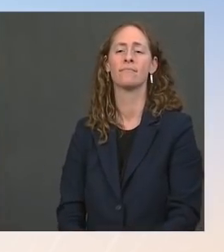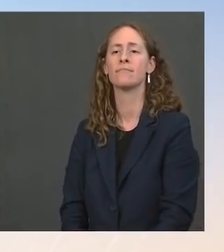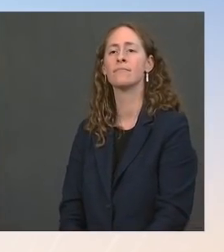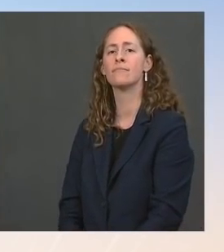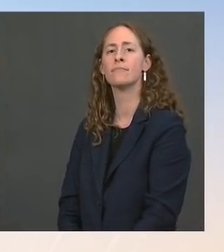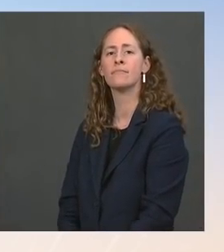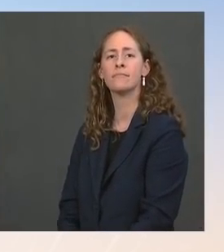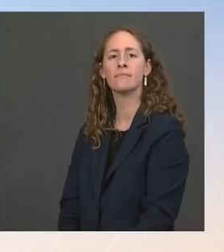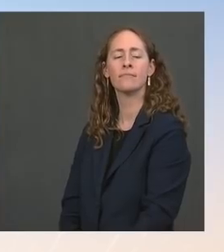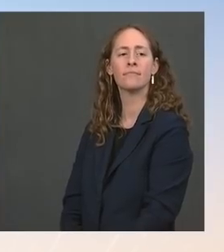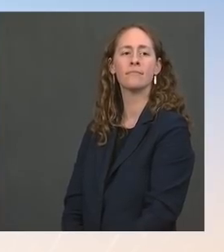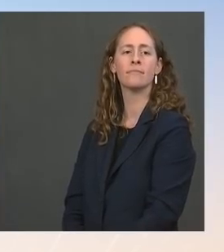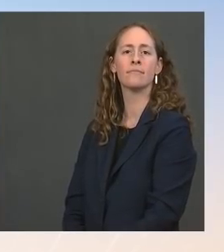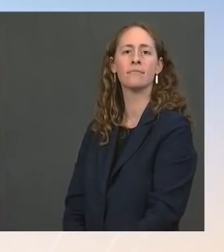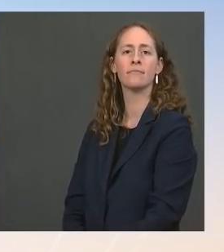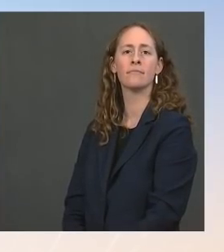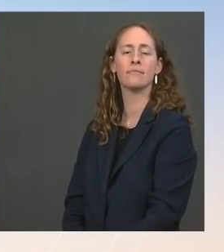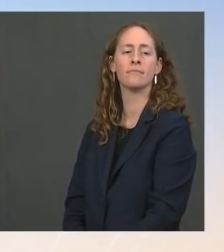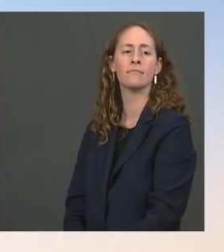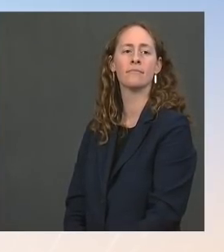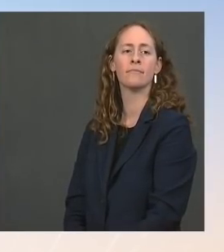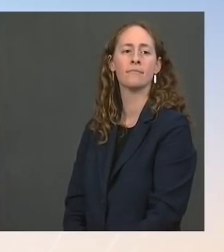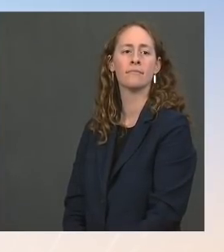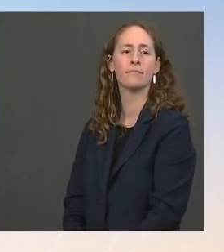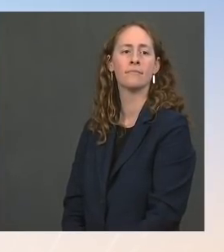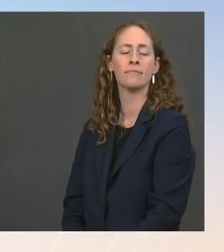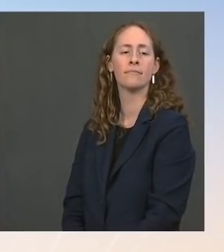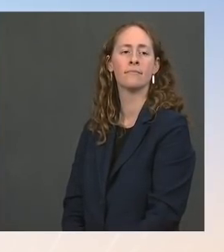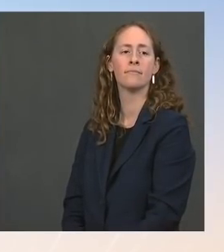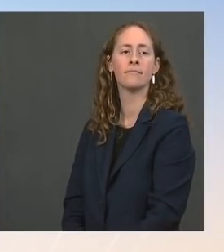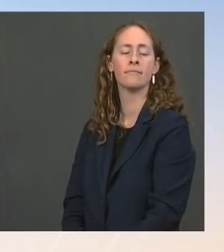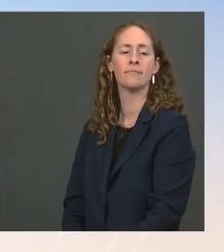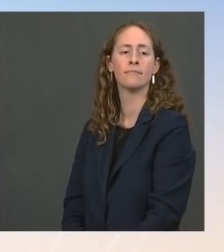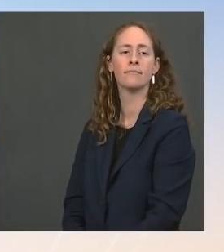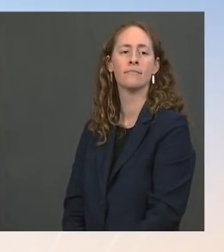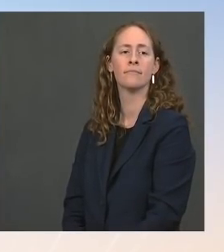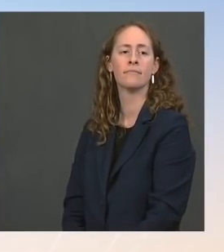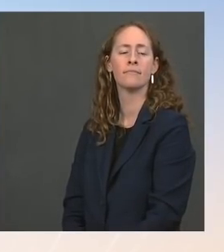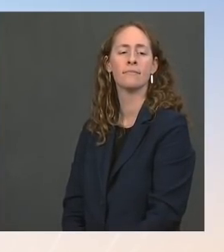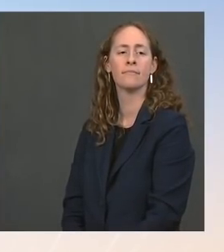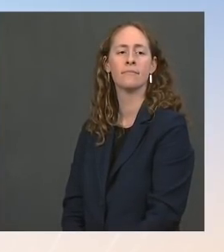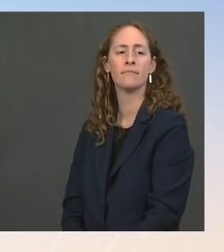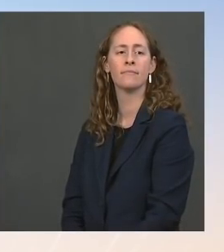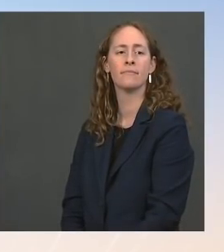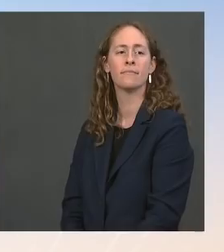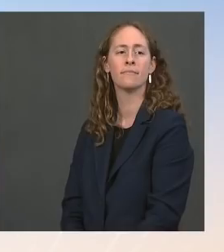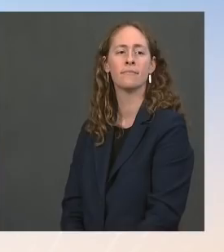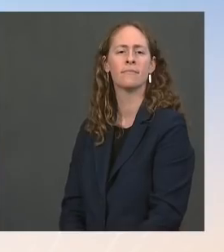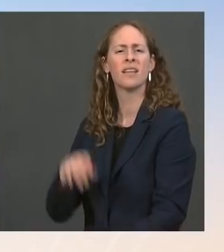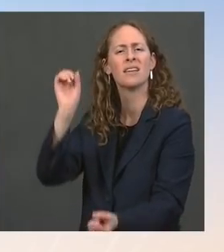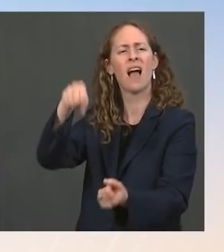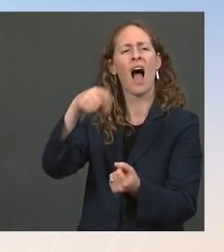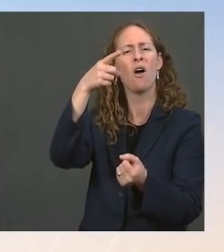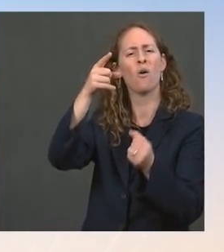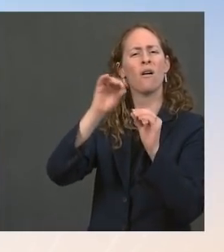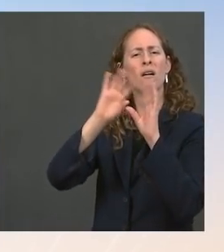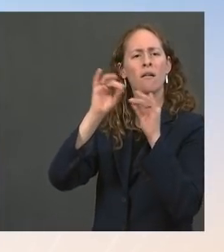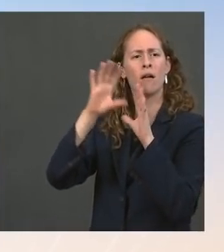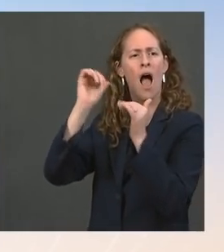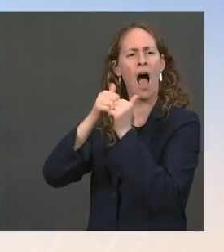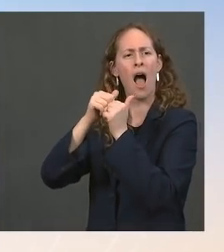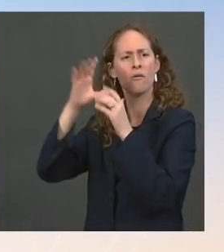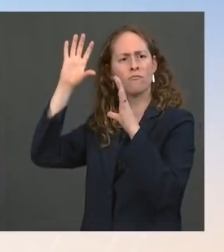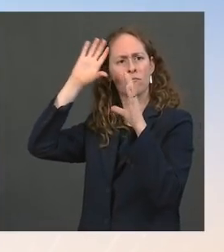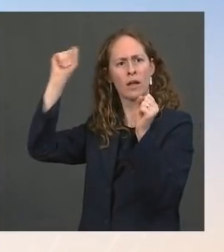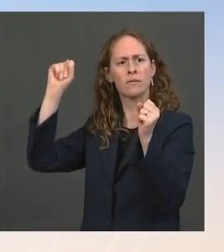policy, can you explain how the administration is determining who gets to come in and get processed under